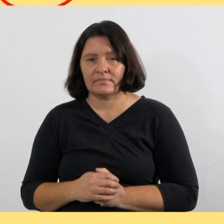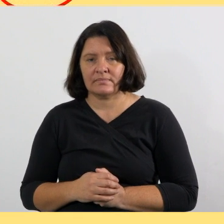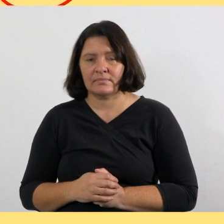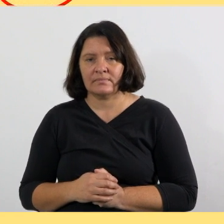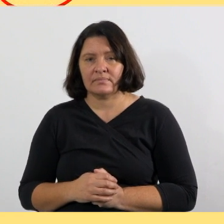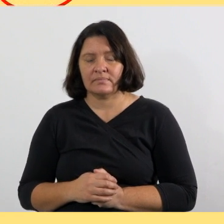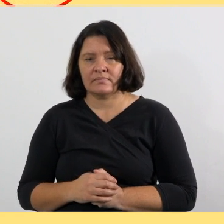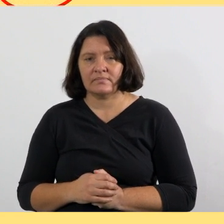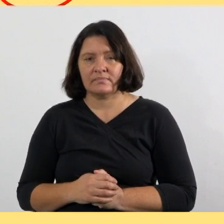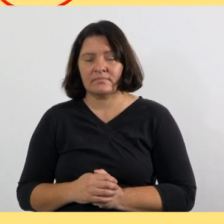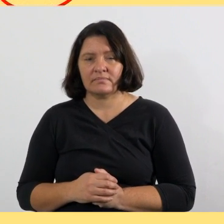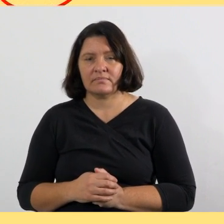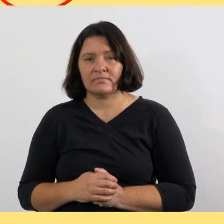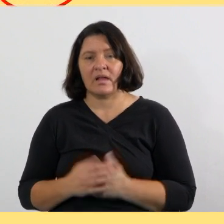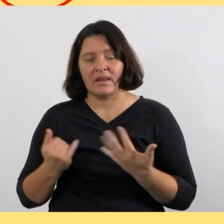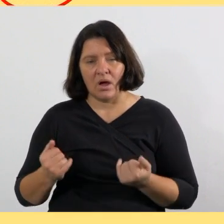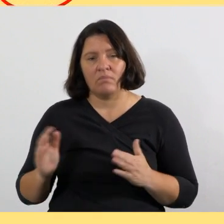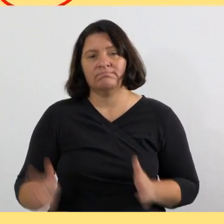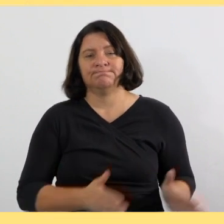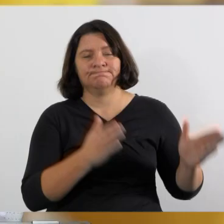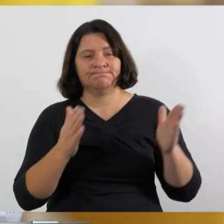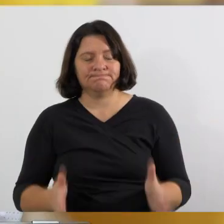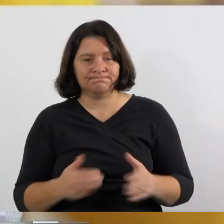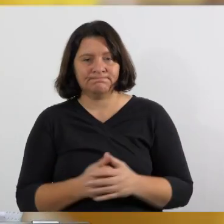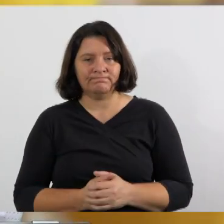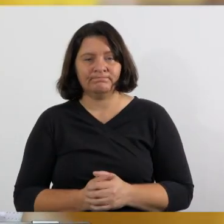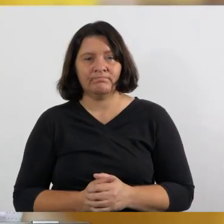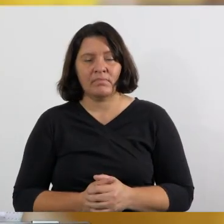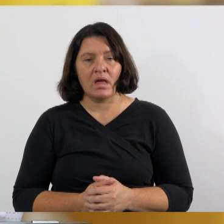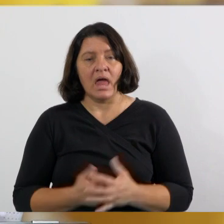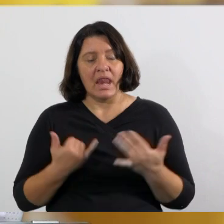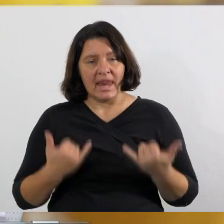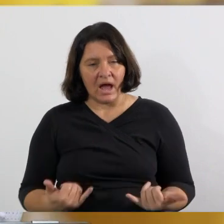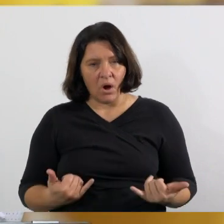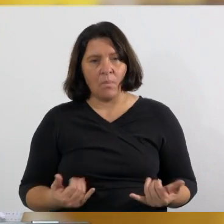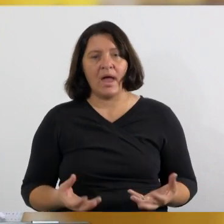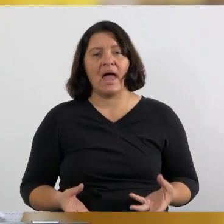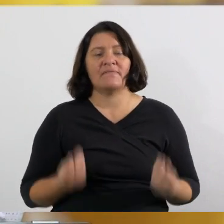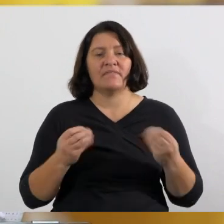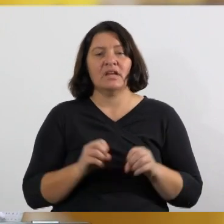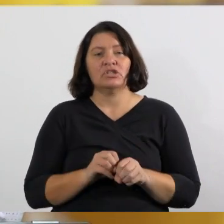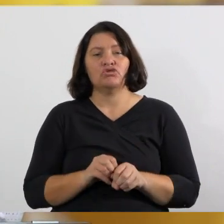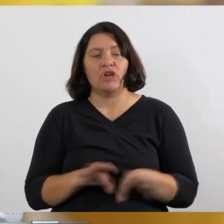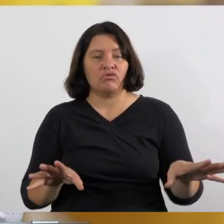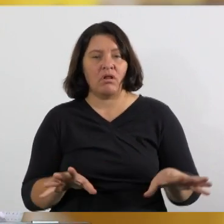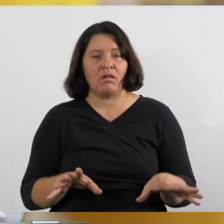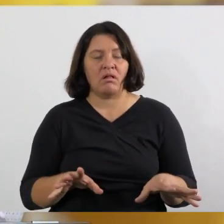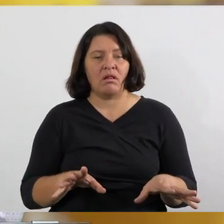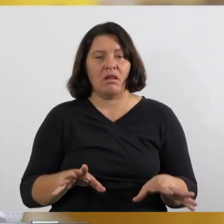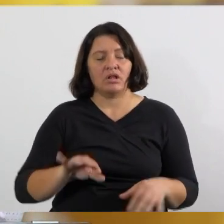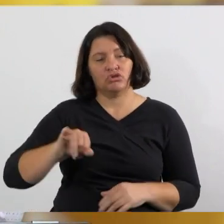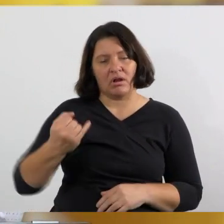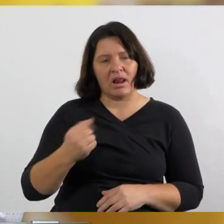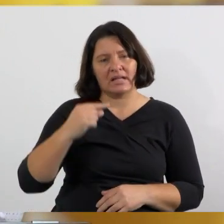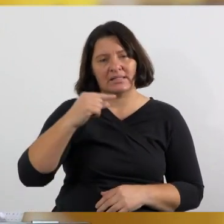3,100. Dear learners, let us move on. With me here, I have the general